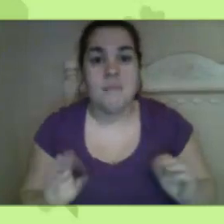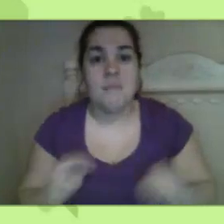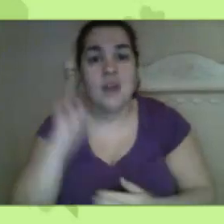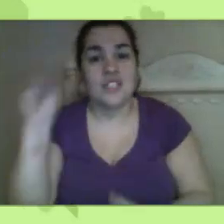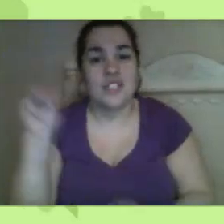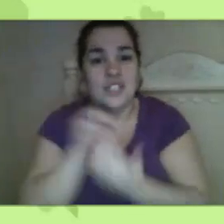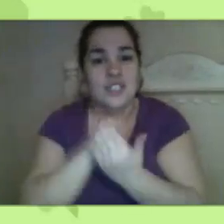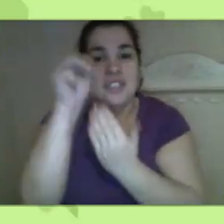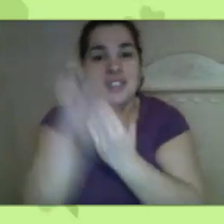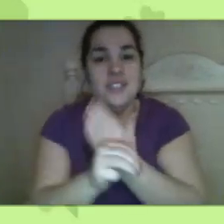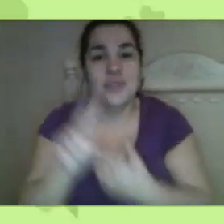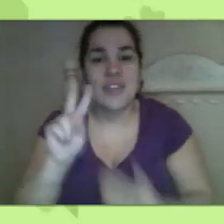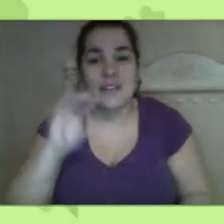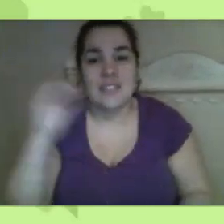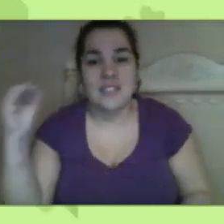It's March